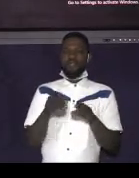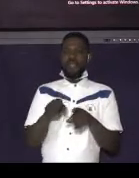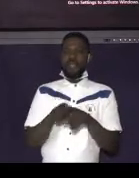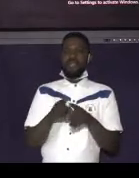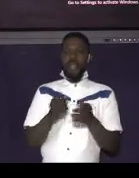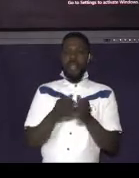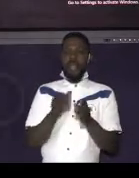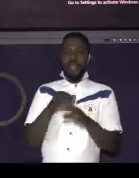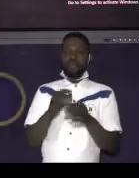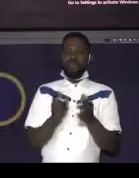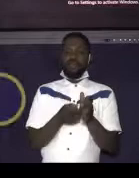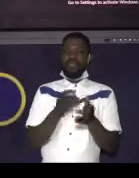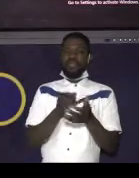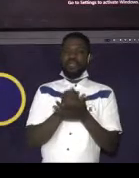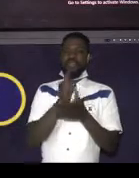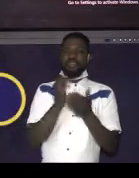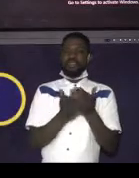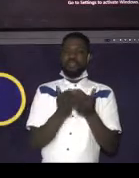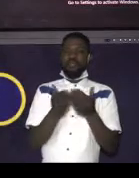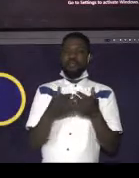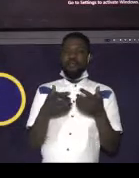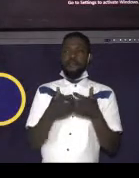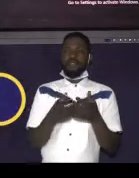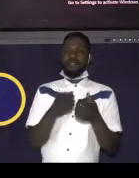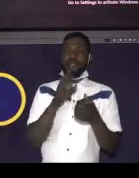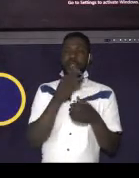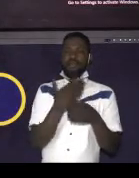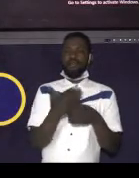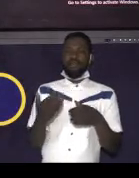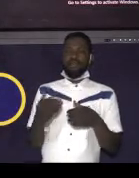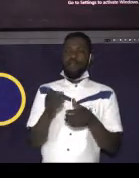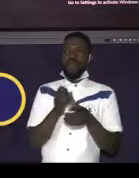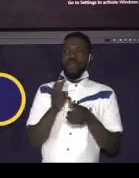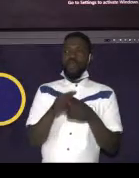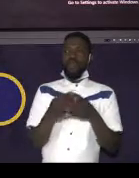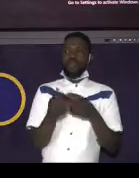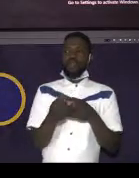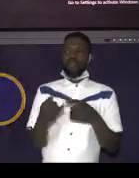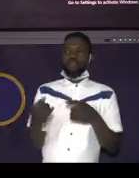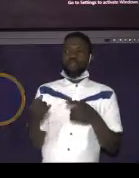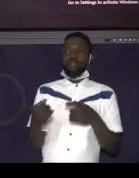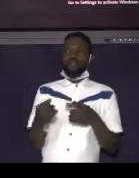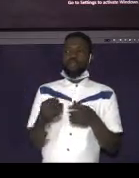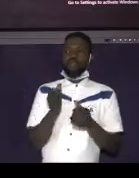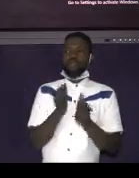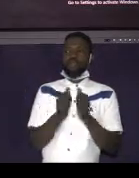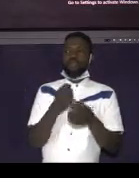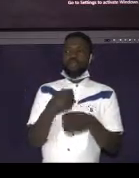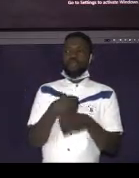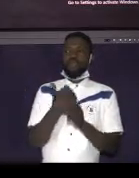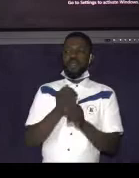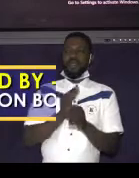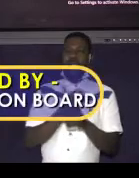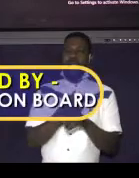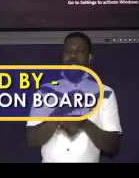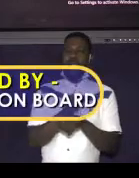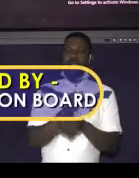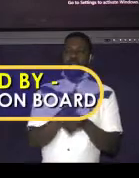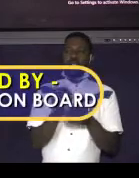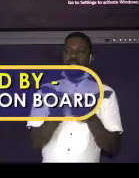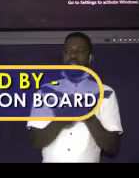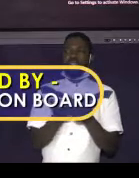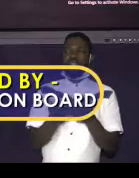simple machine, and simple machines are tools or instruments which make our work